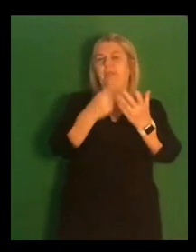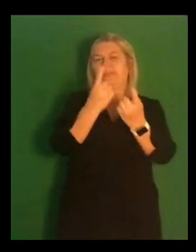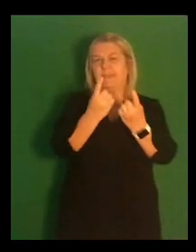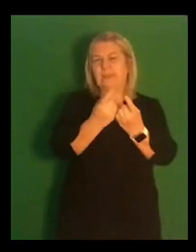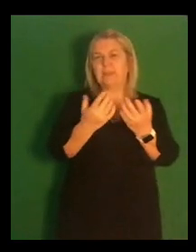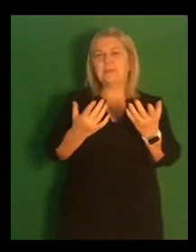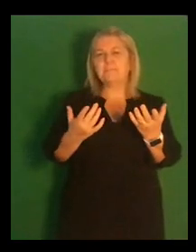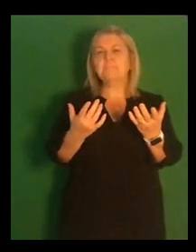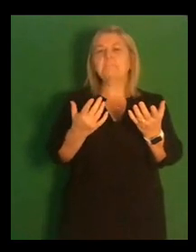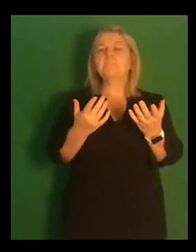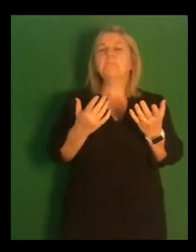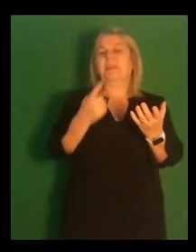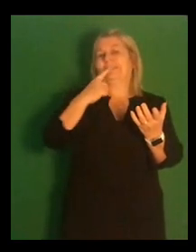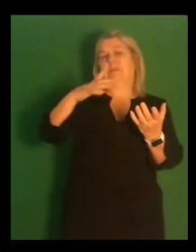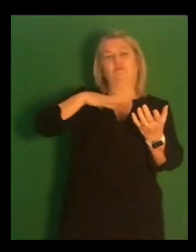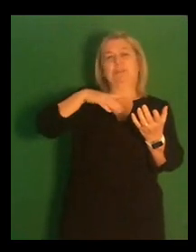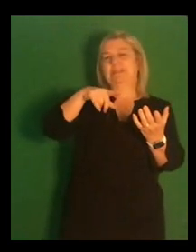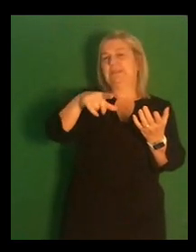been said before